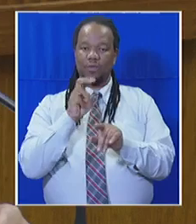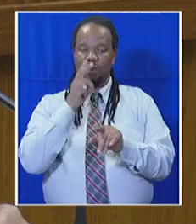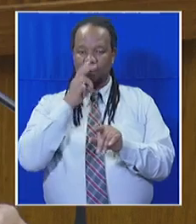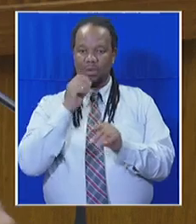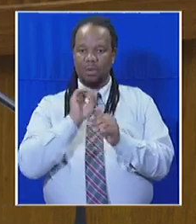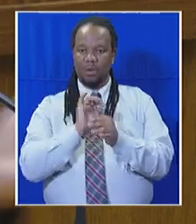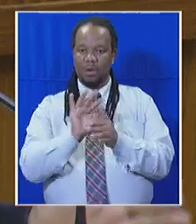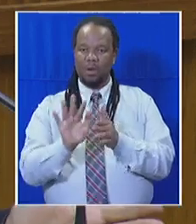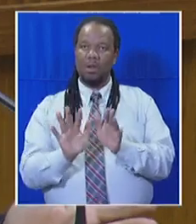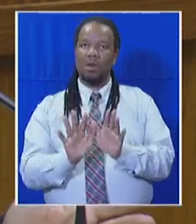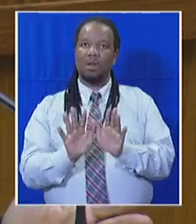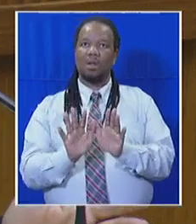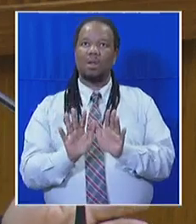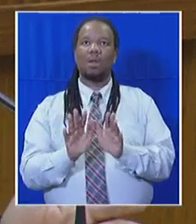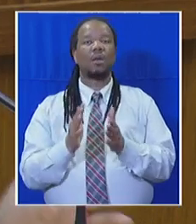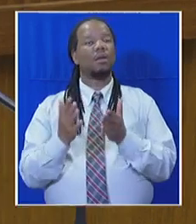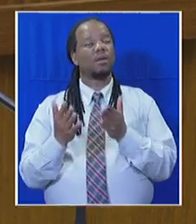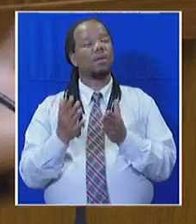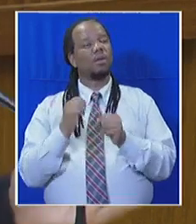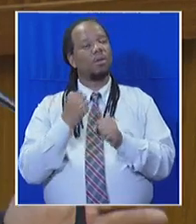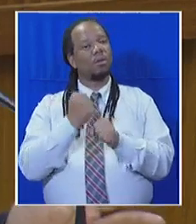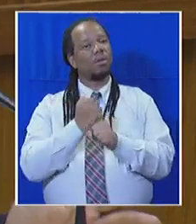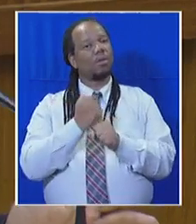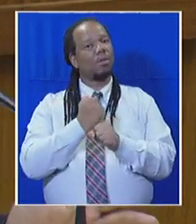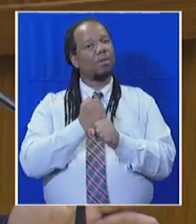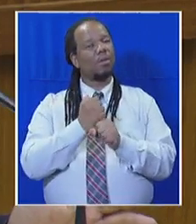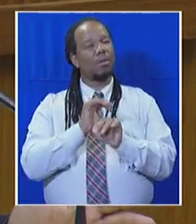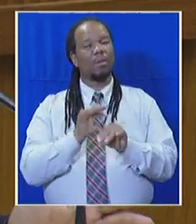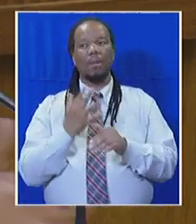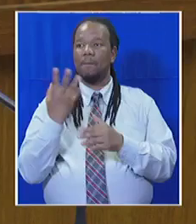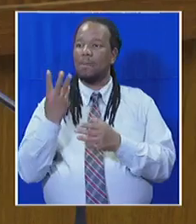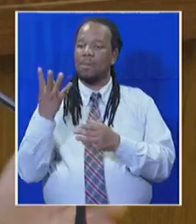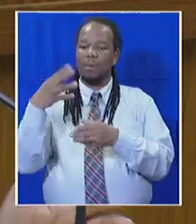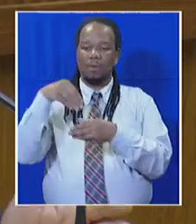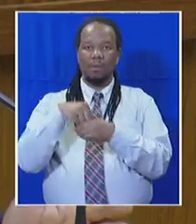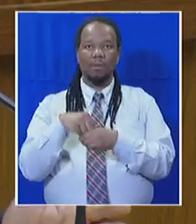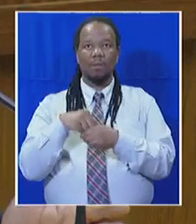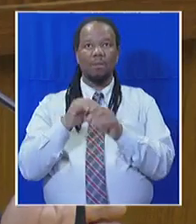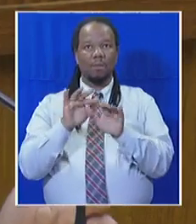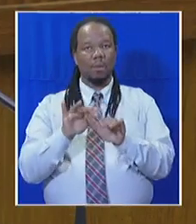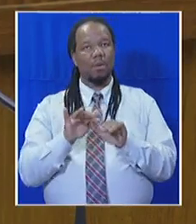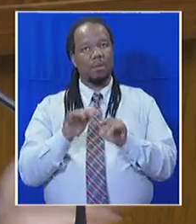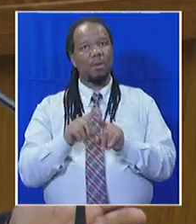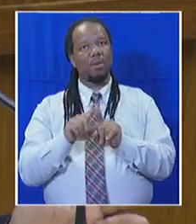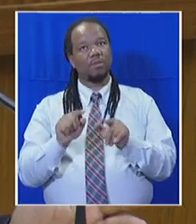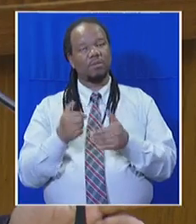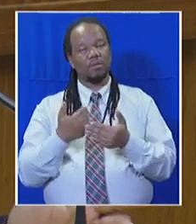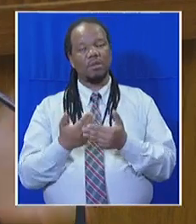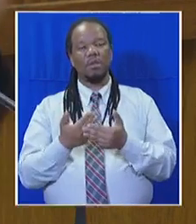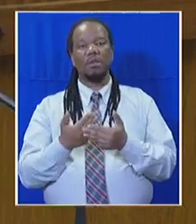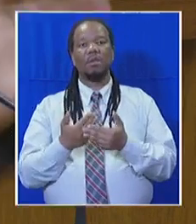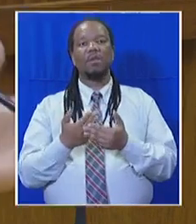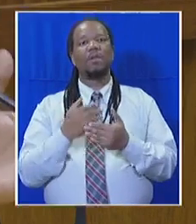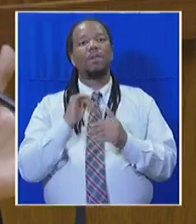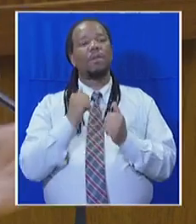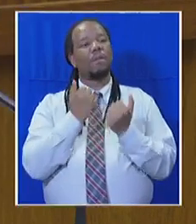last instance. We need an activist Parliament. We need a more people-centered Parliament. And the medium-term budget policy statement, the fiscal framework and the